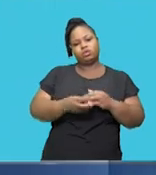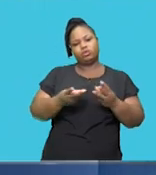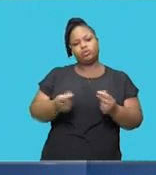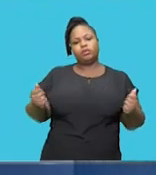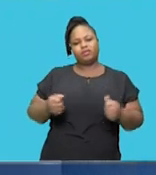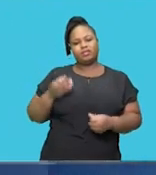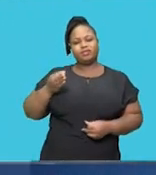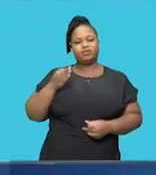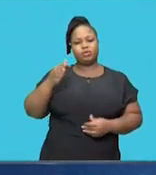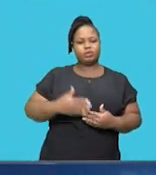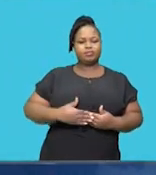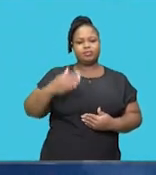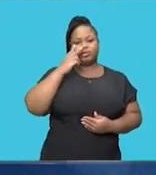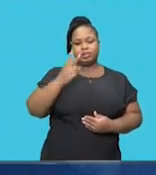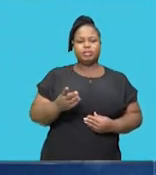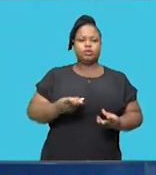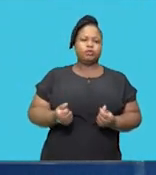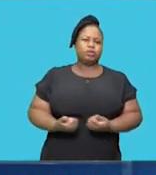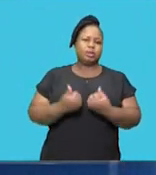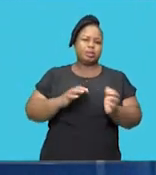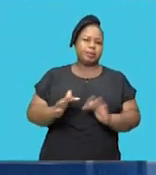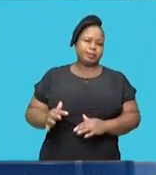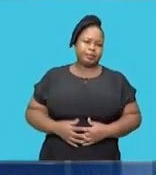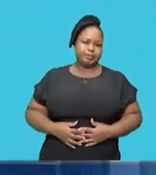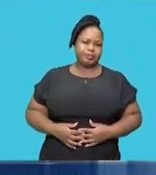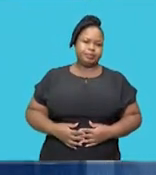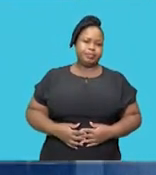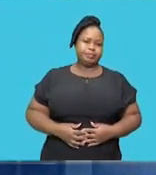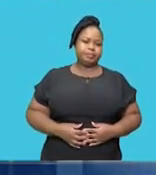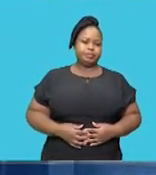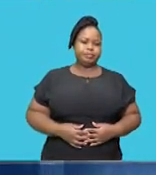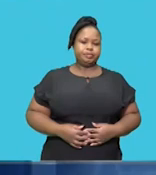okuya phambili nokujongana neengxuba kaxaka zabo zombane.